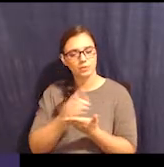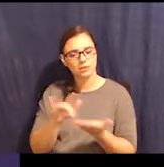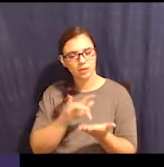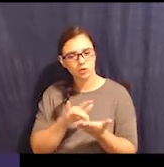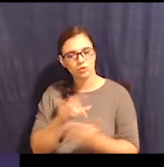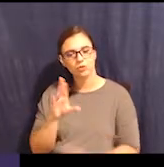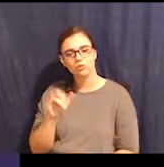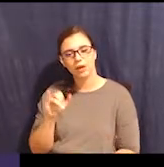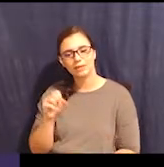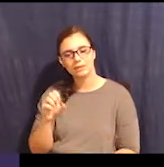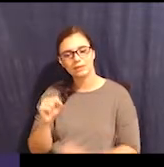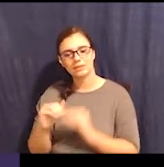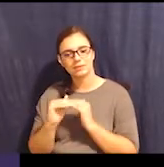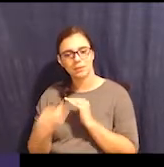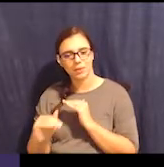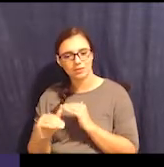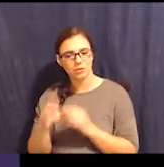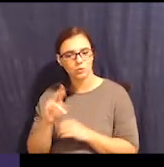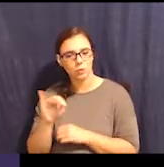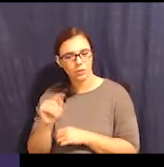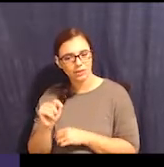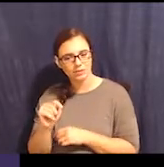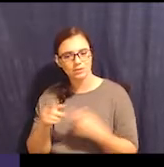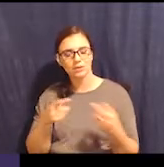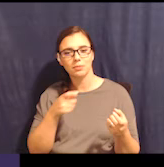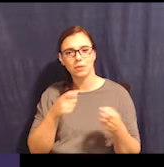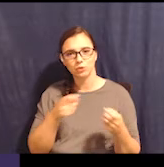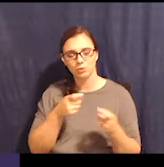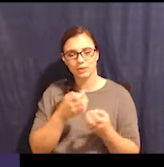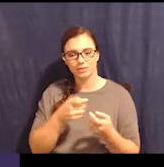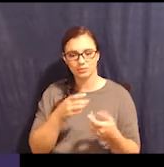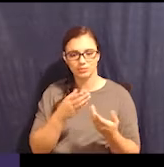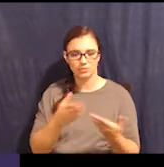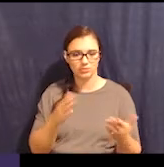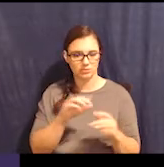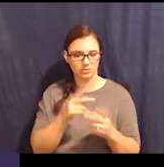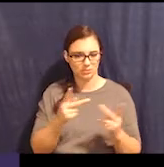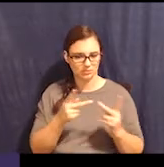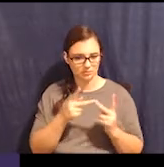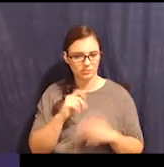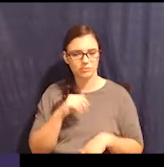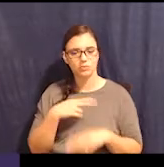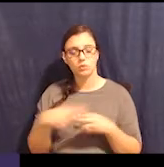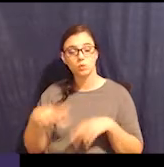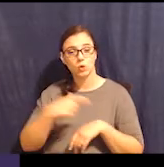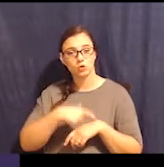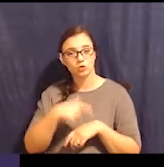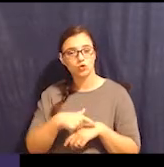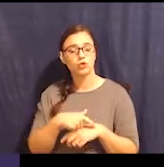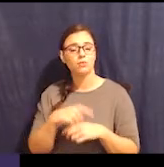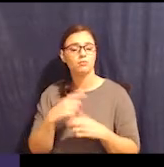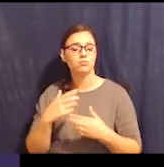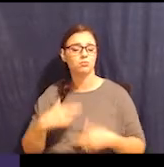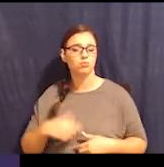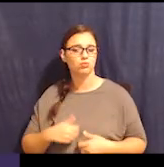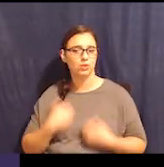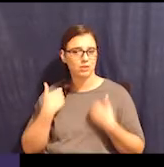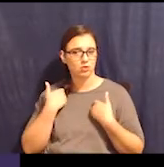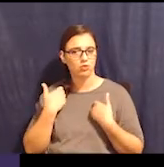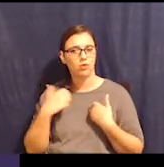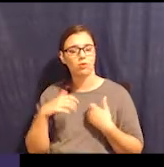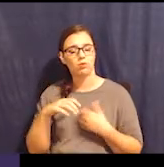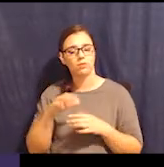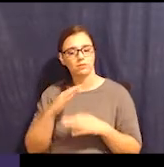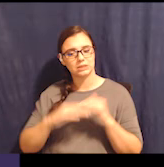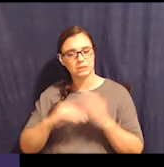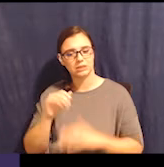CSUs, short-term residential treatment facilities, or SRTs, state hospitals,